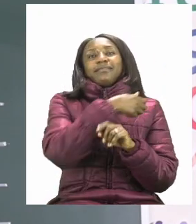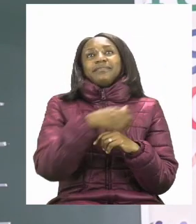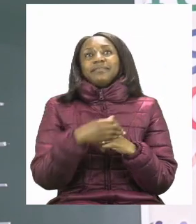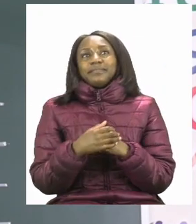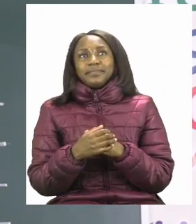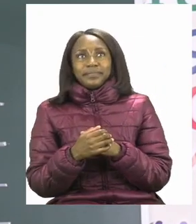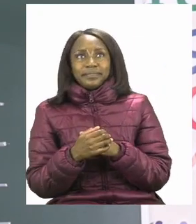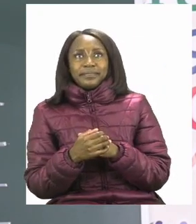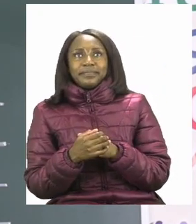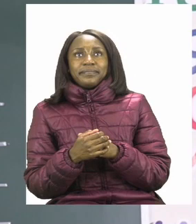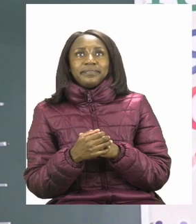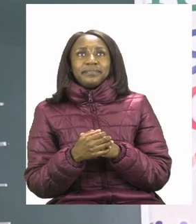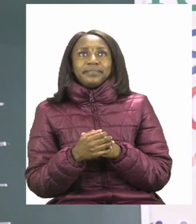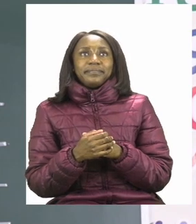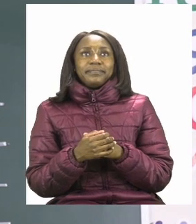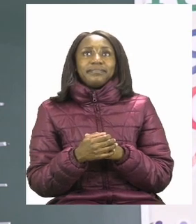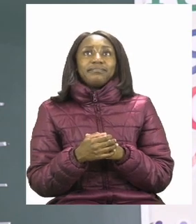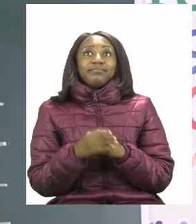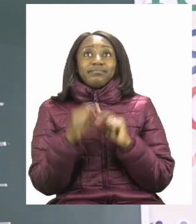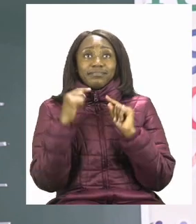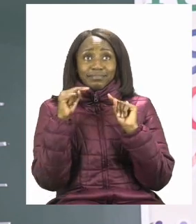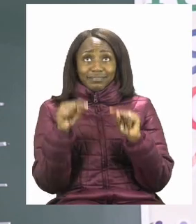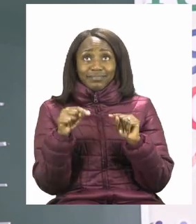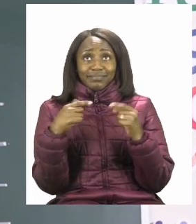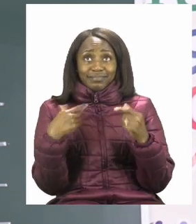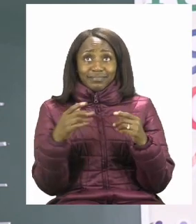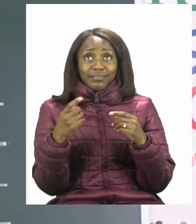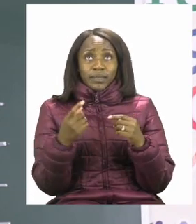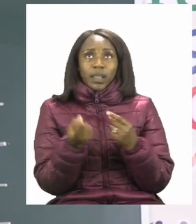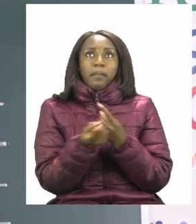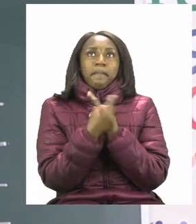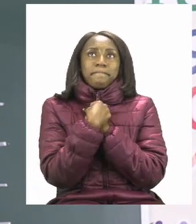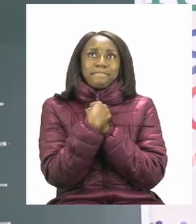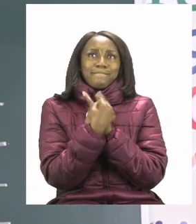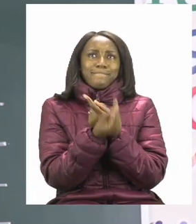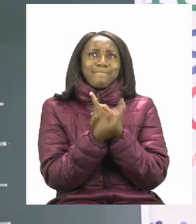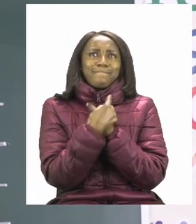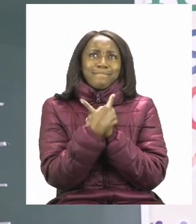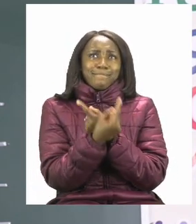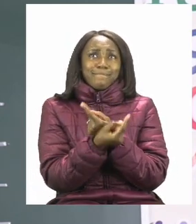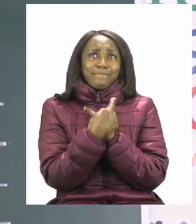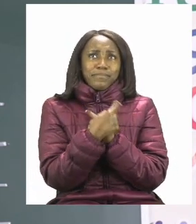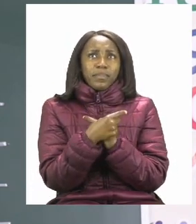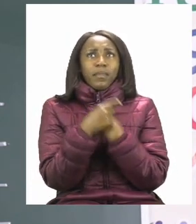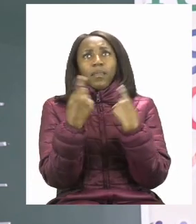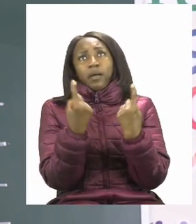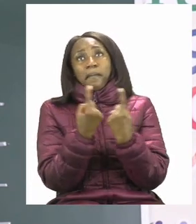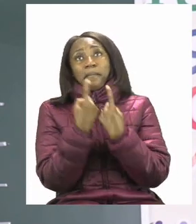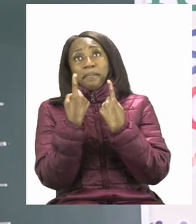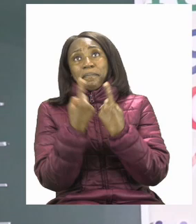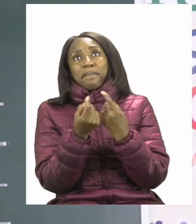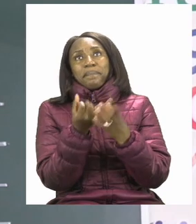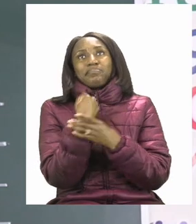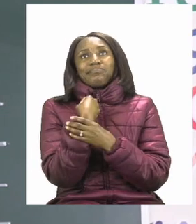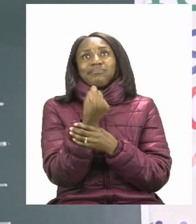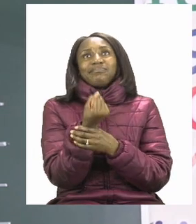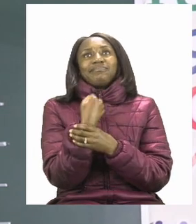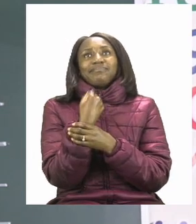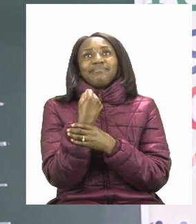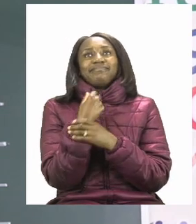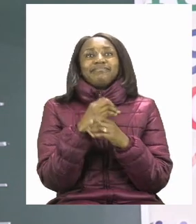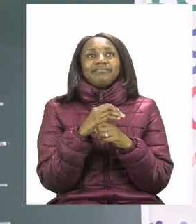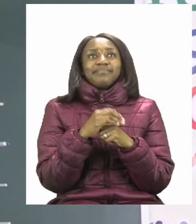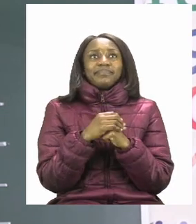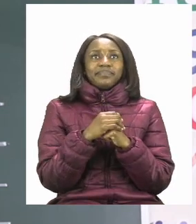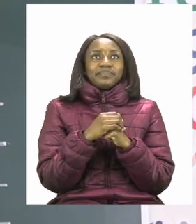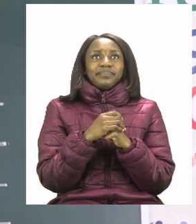say, Teddy bear was playing with his football in the house. So I'm